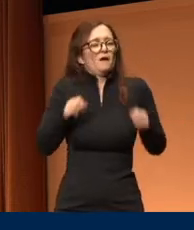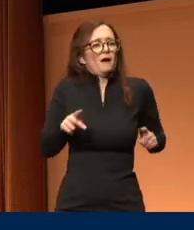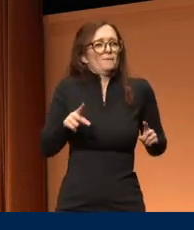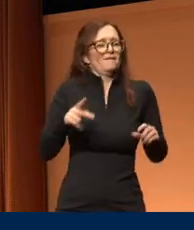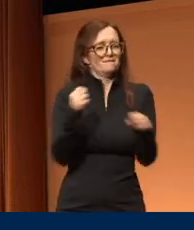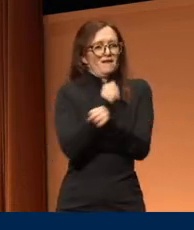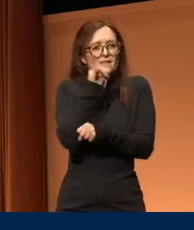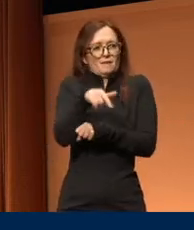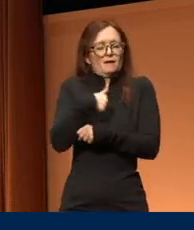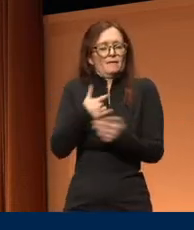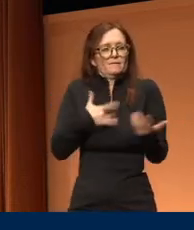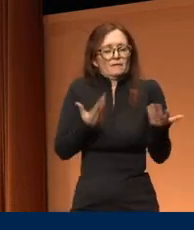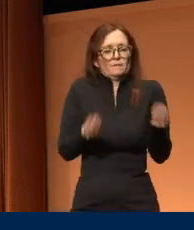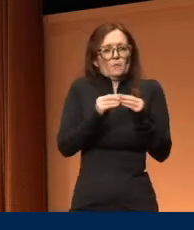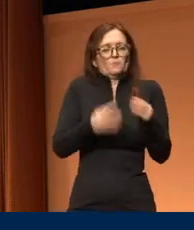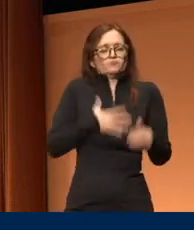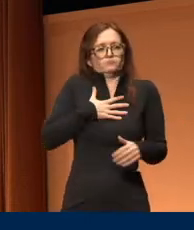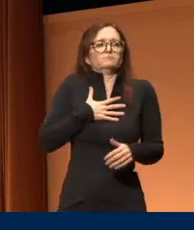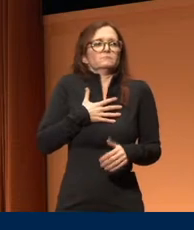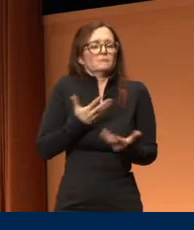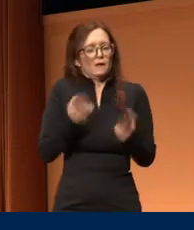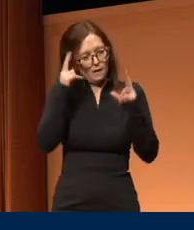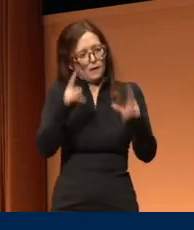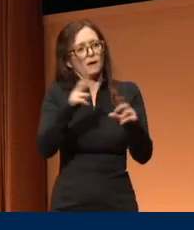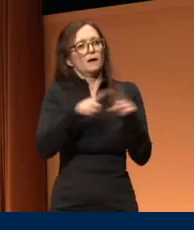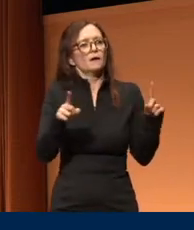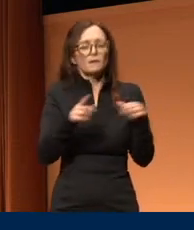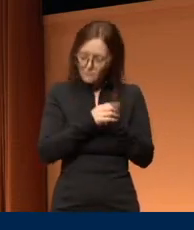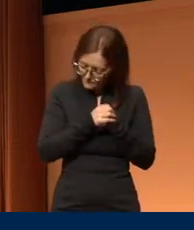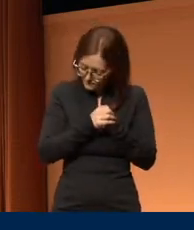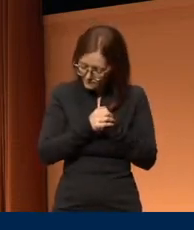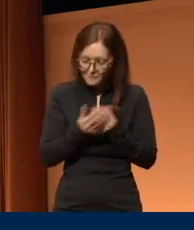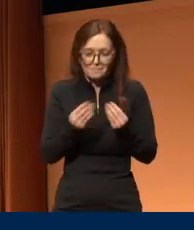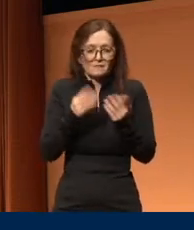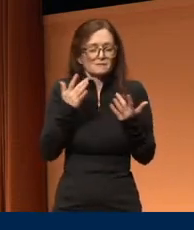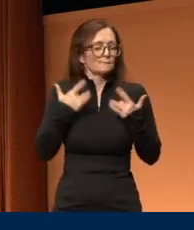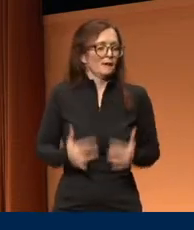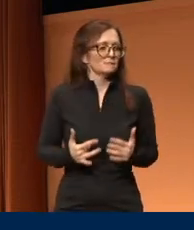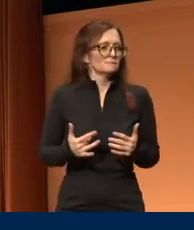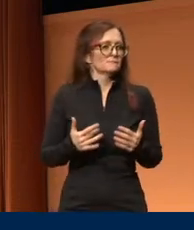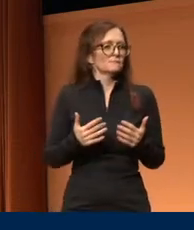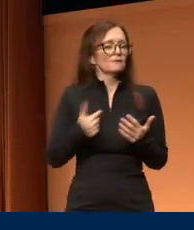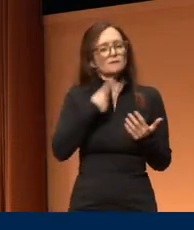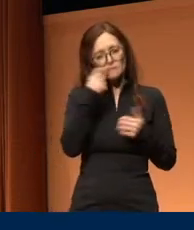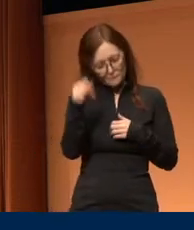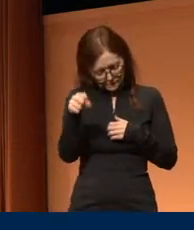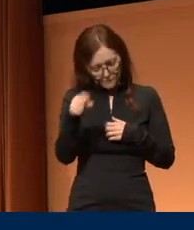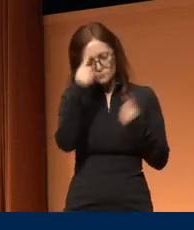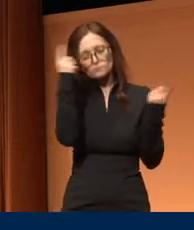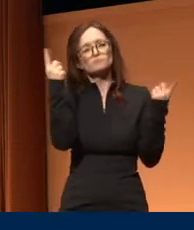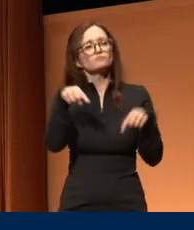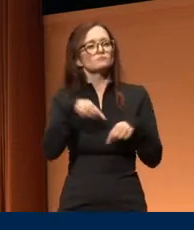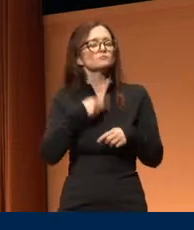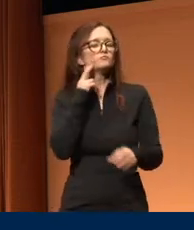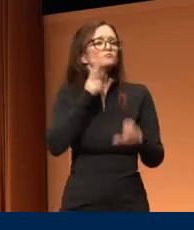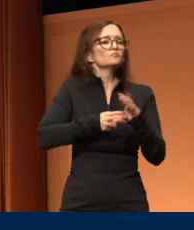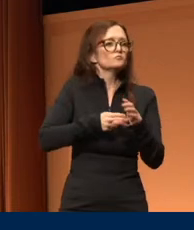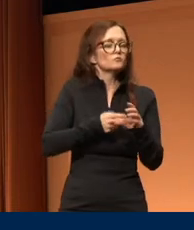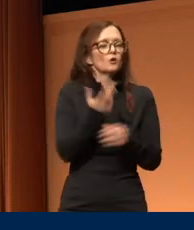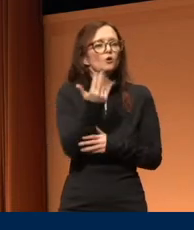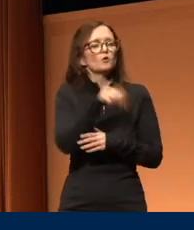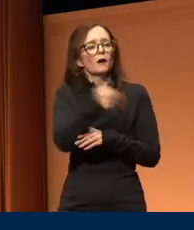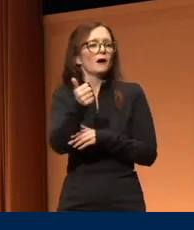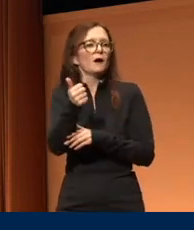second one, even on a topic that I found dreadfully depressing. So I said yes to joining a group of 13